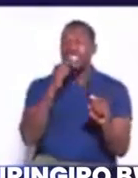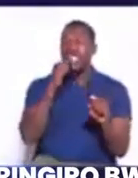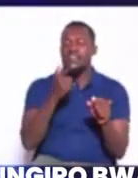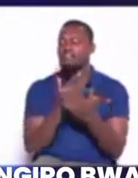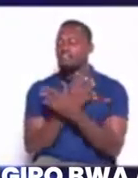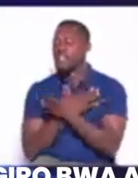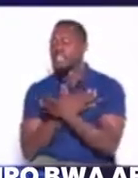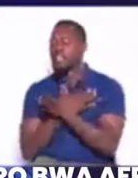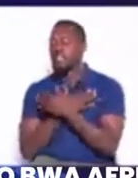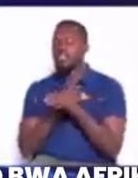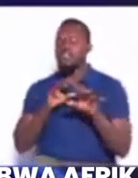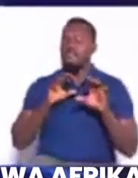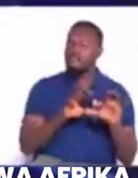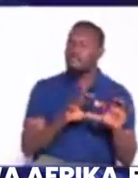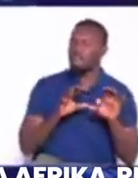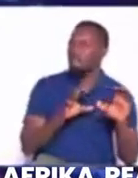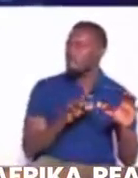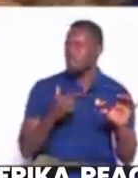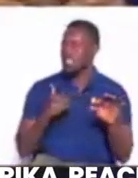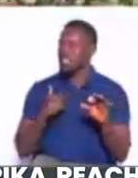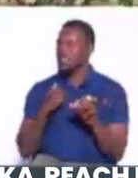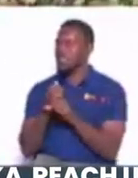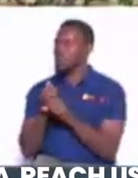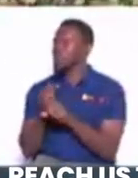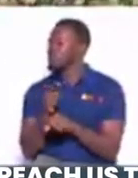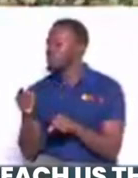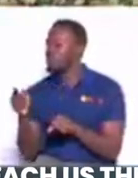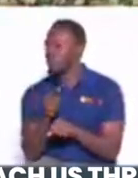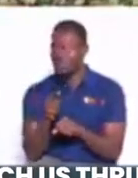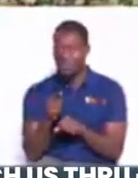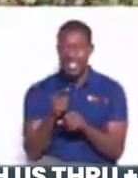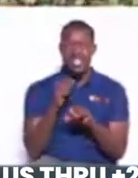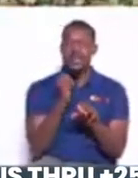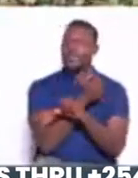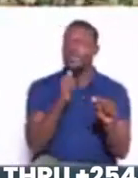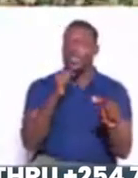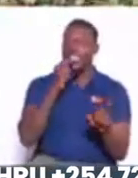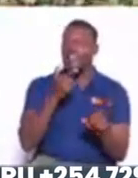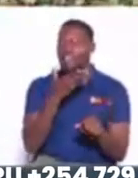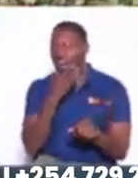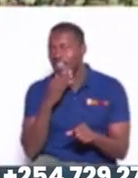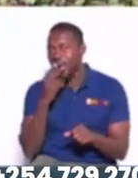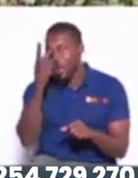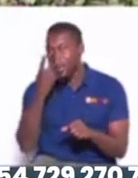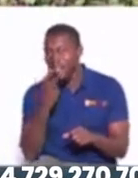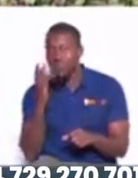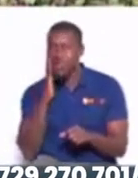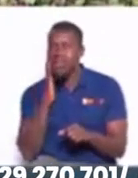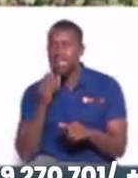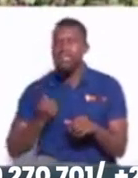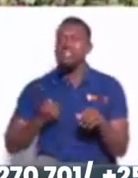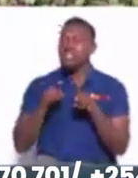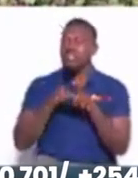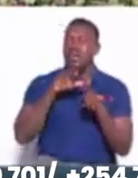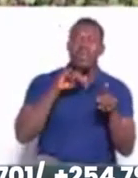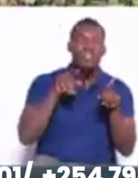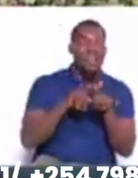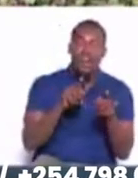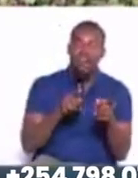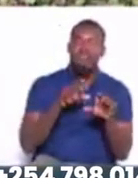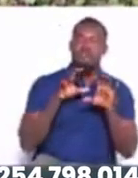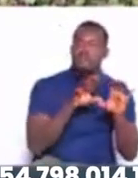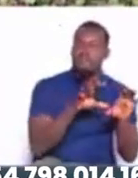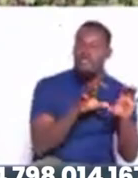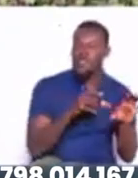by others. We cannot say, I did this because of my father, my mother, my sister, my brother. We can't say, I did this because, of